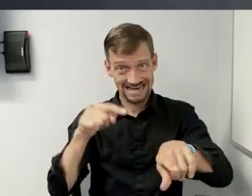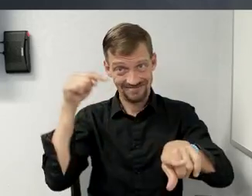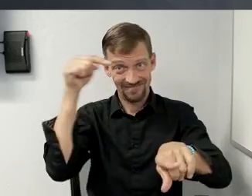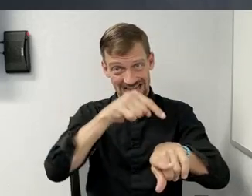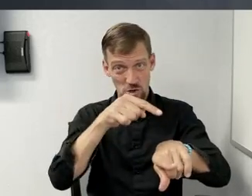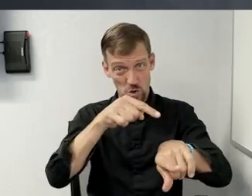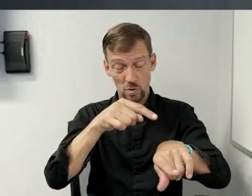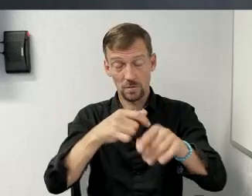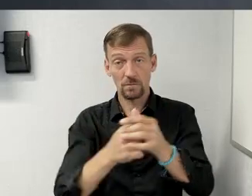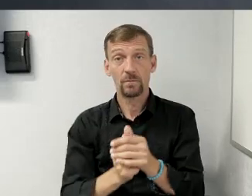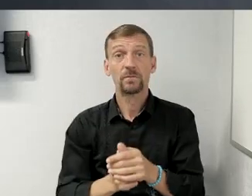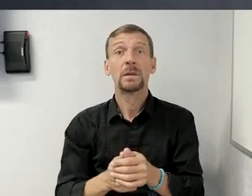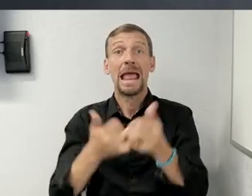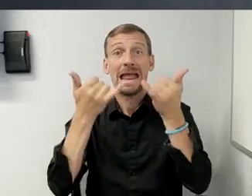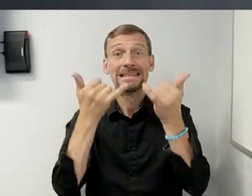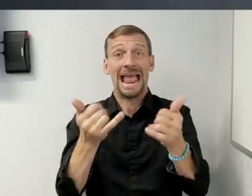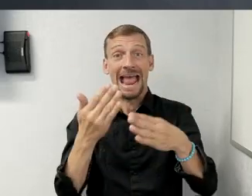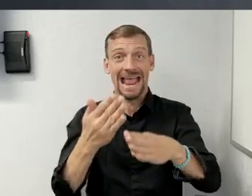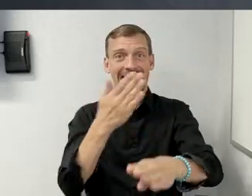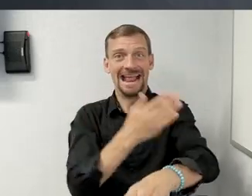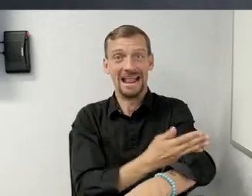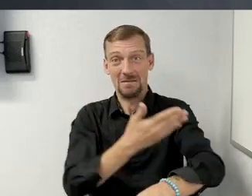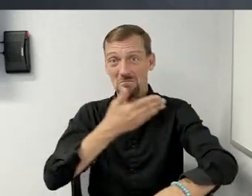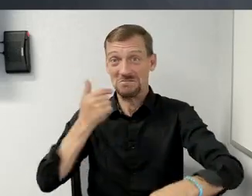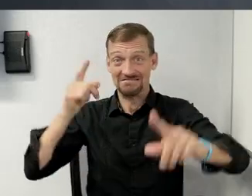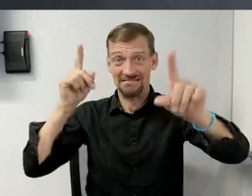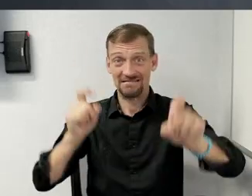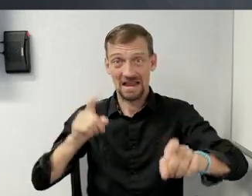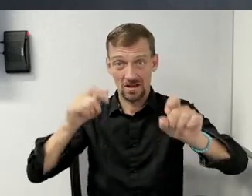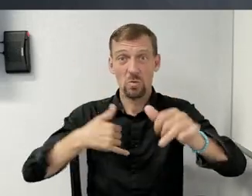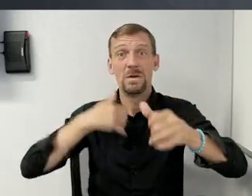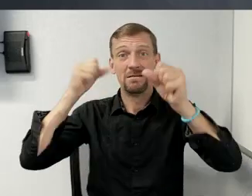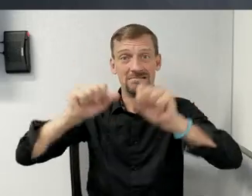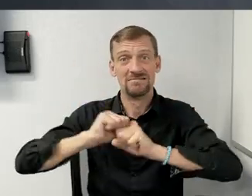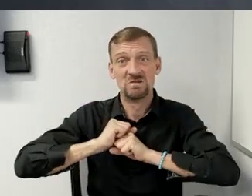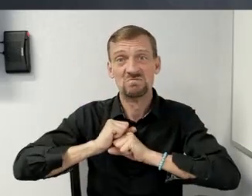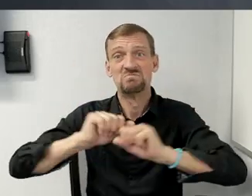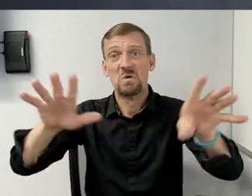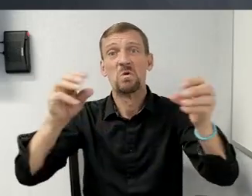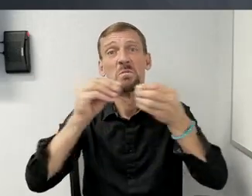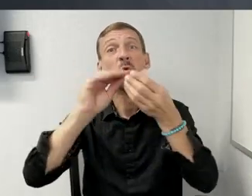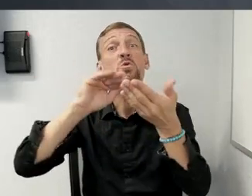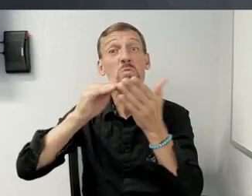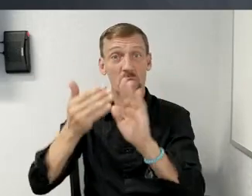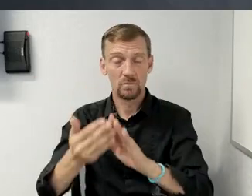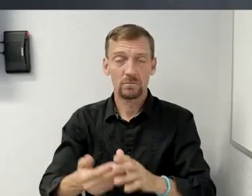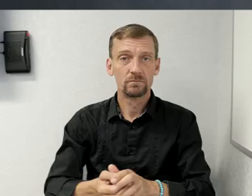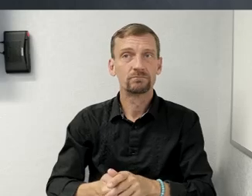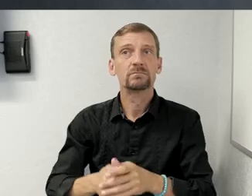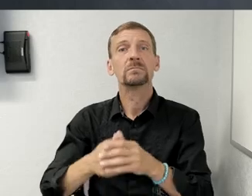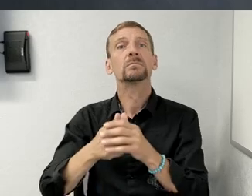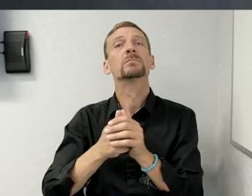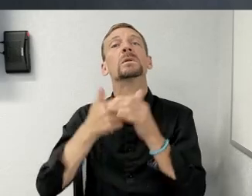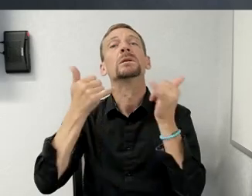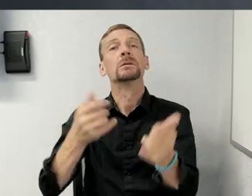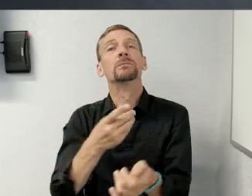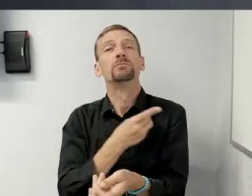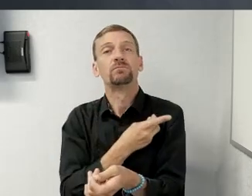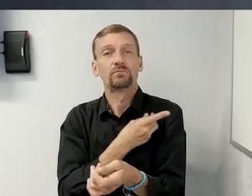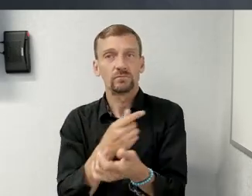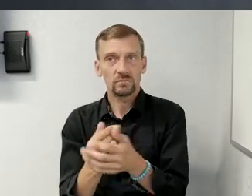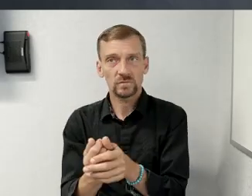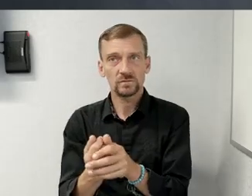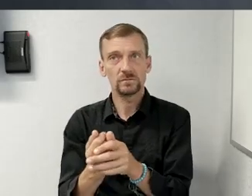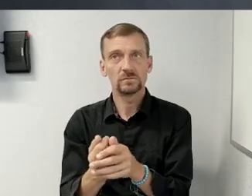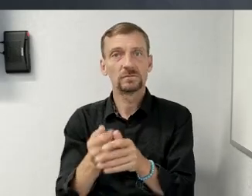the availability of greater testing, we're now expanding out more and more into the community. Okay. So are people without symptoms